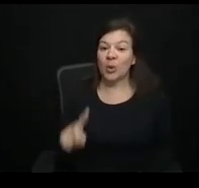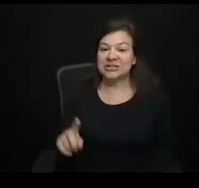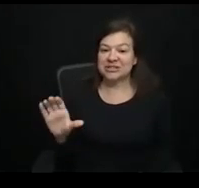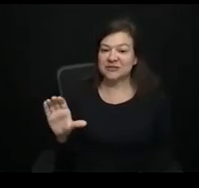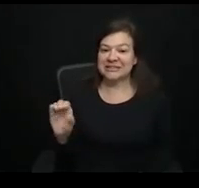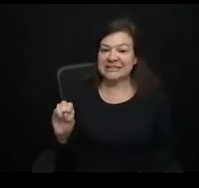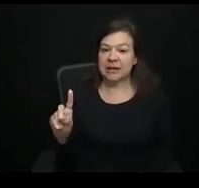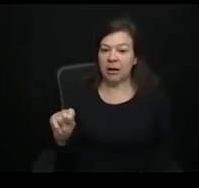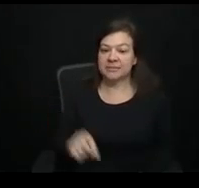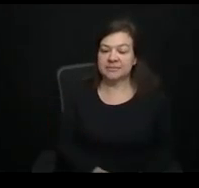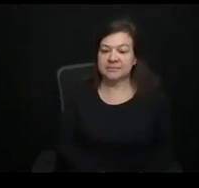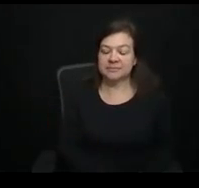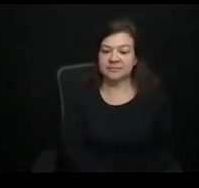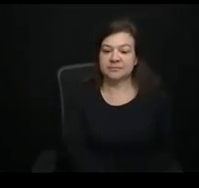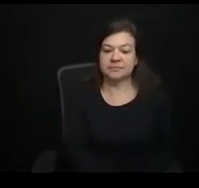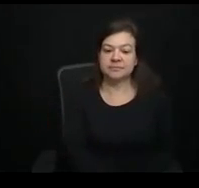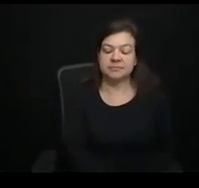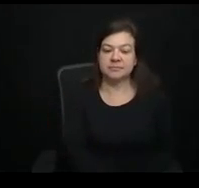CDOT.